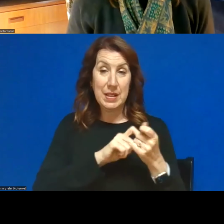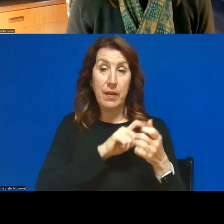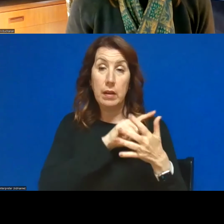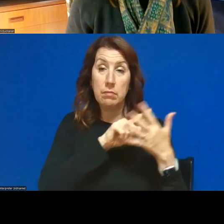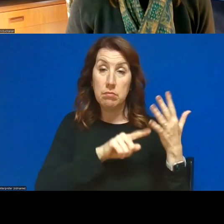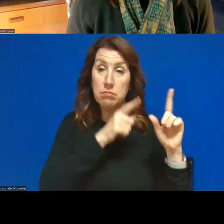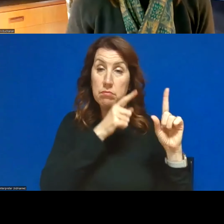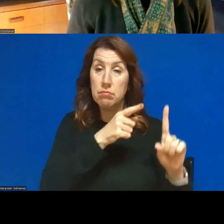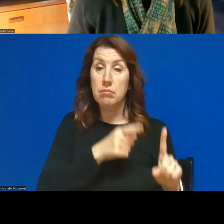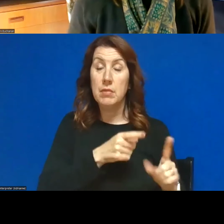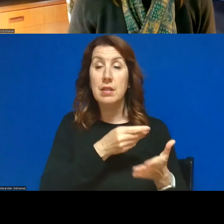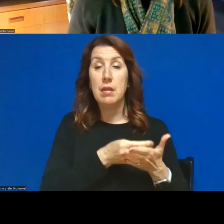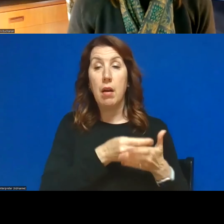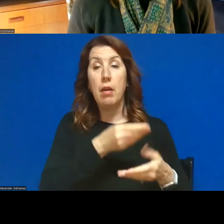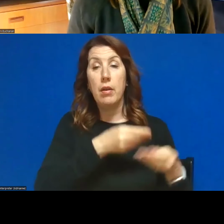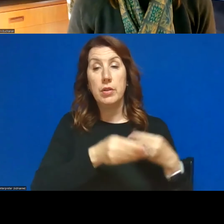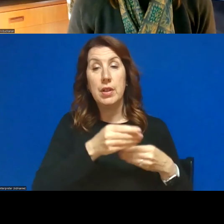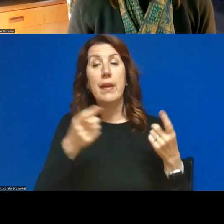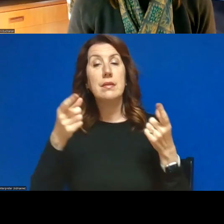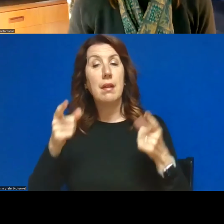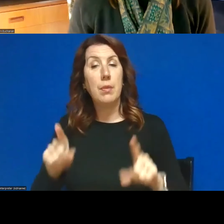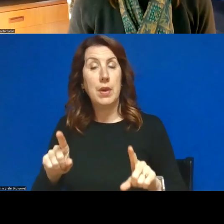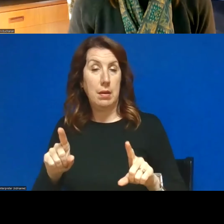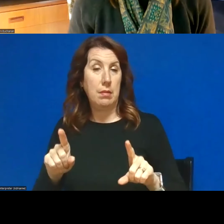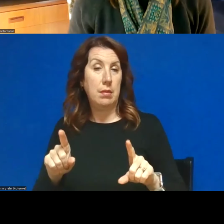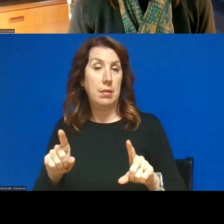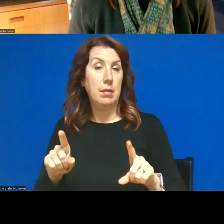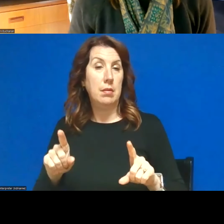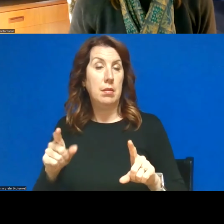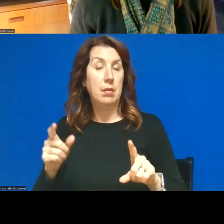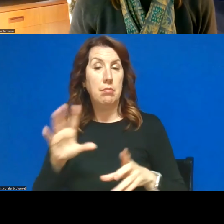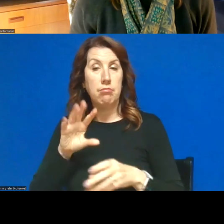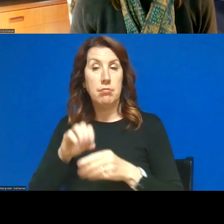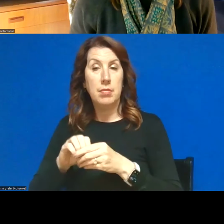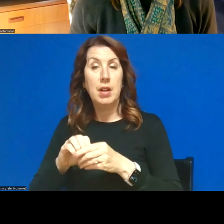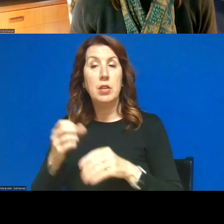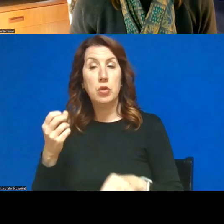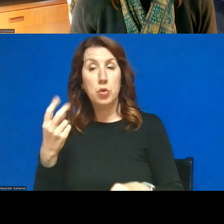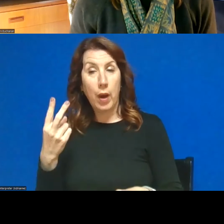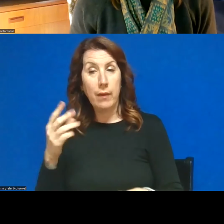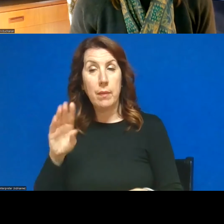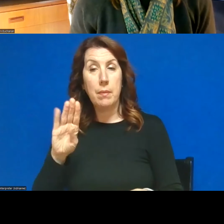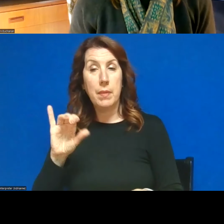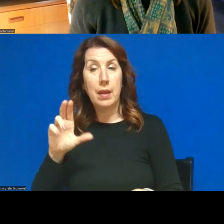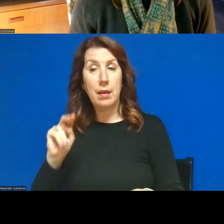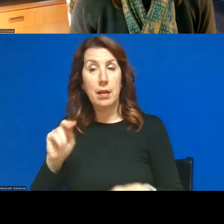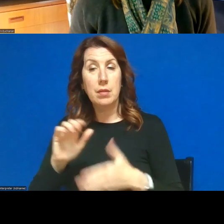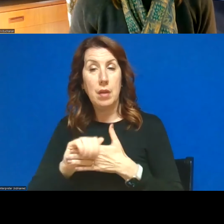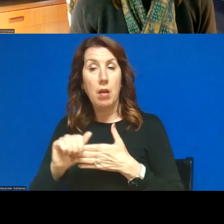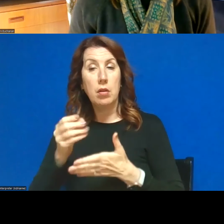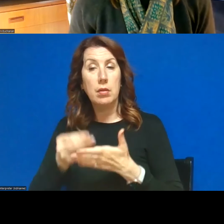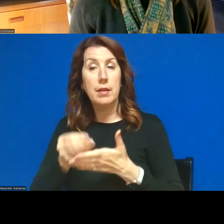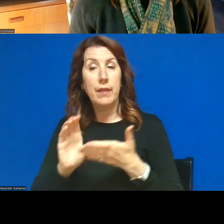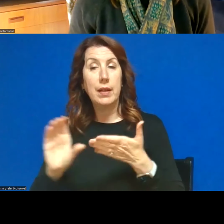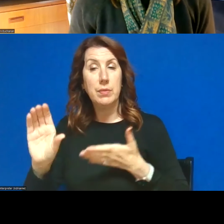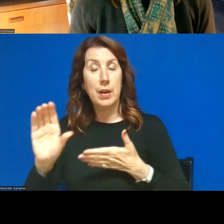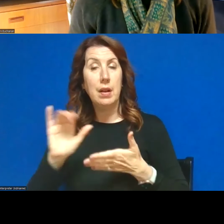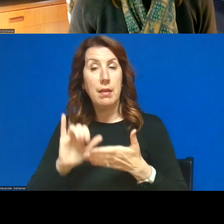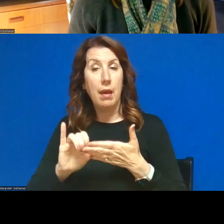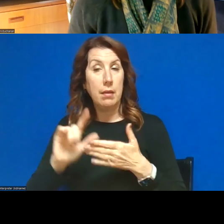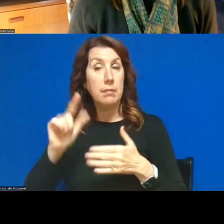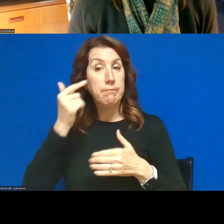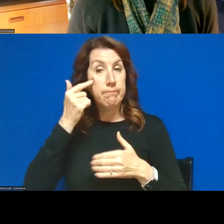dollars, this is happening in the context of the historic $12 billion investment that the administration and legislature